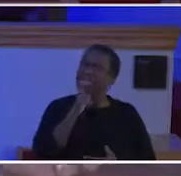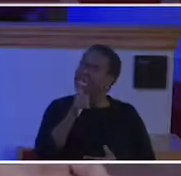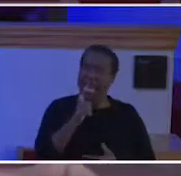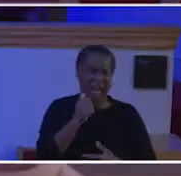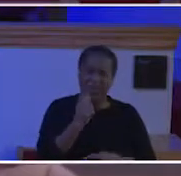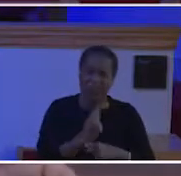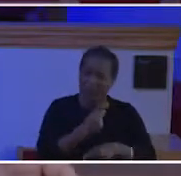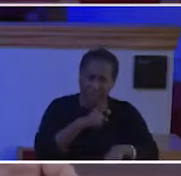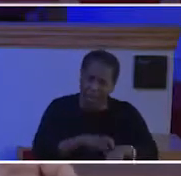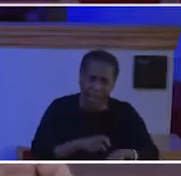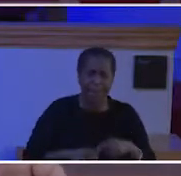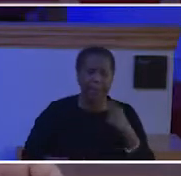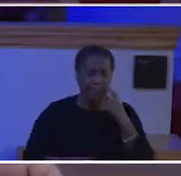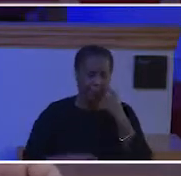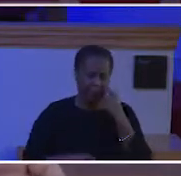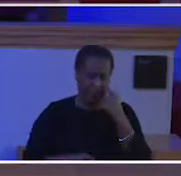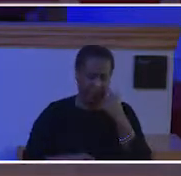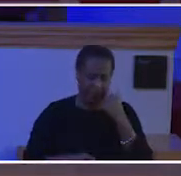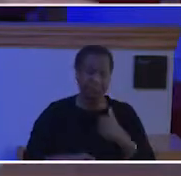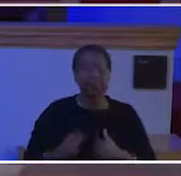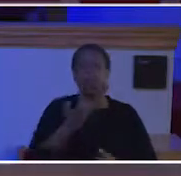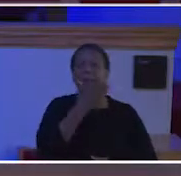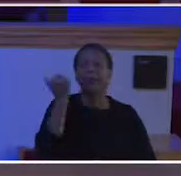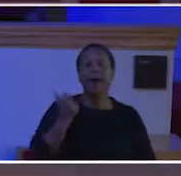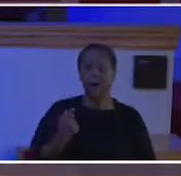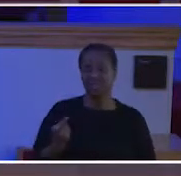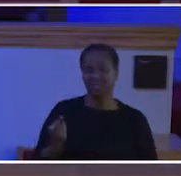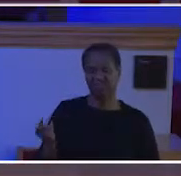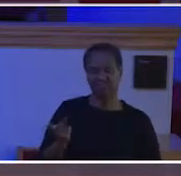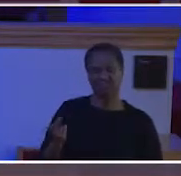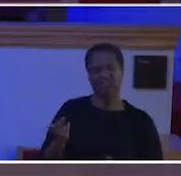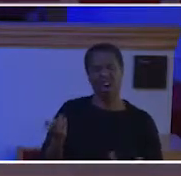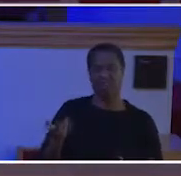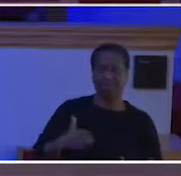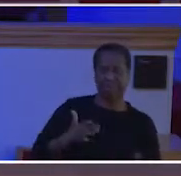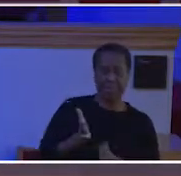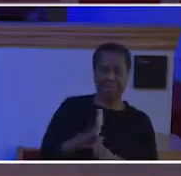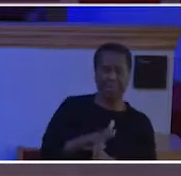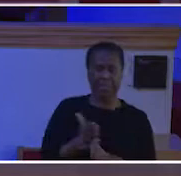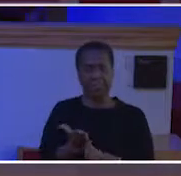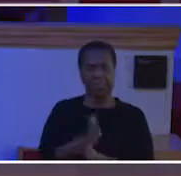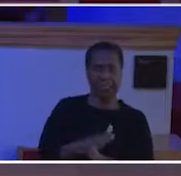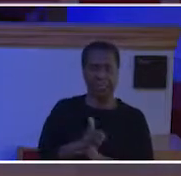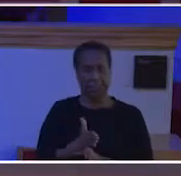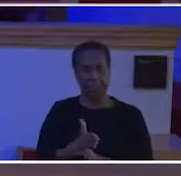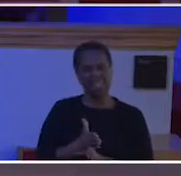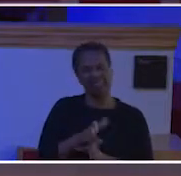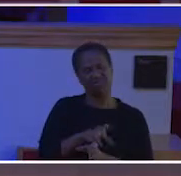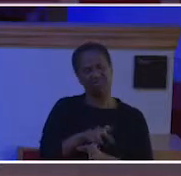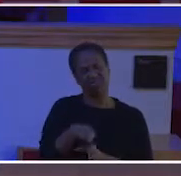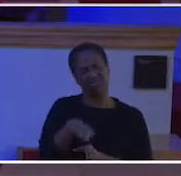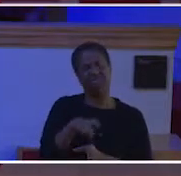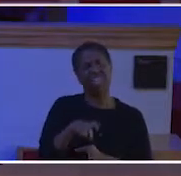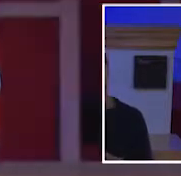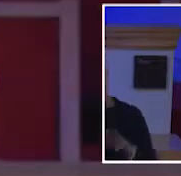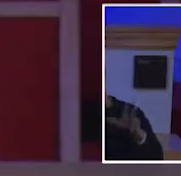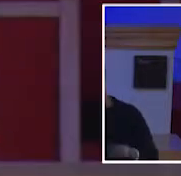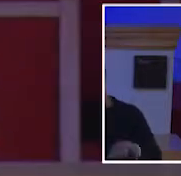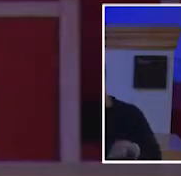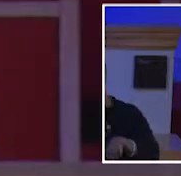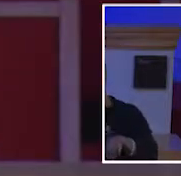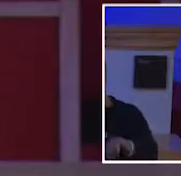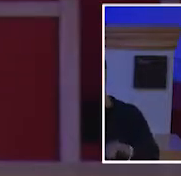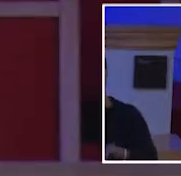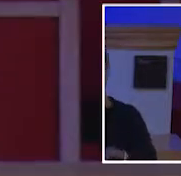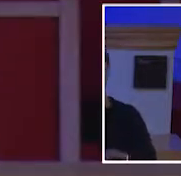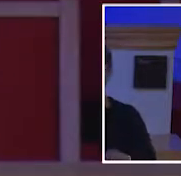right time because they're in transition. It's an awkward time because